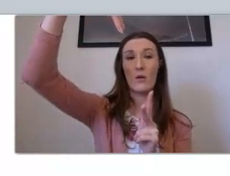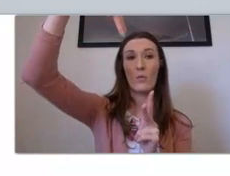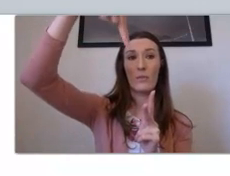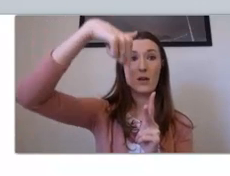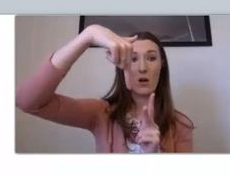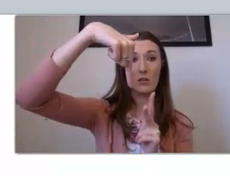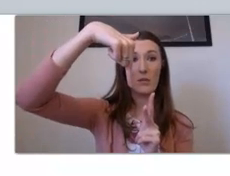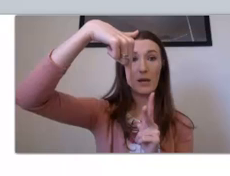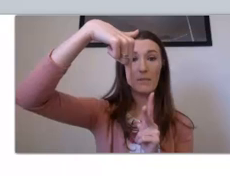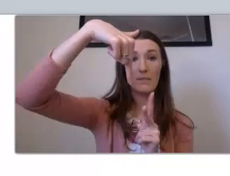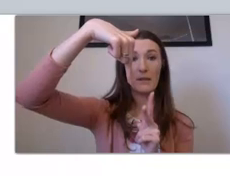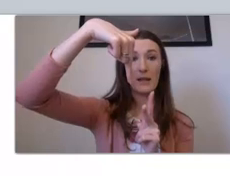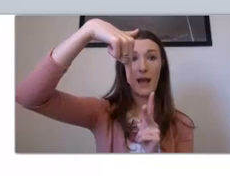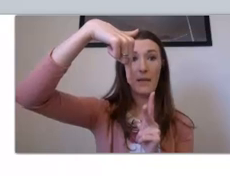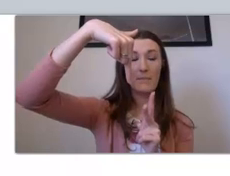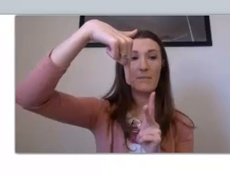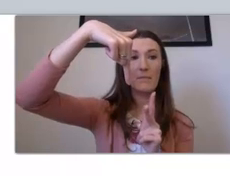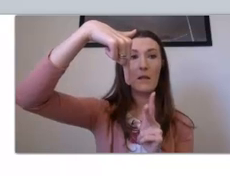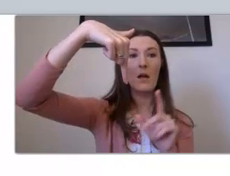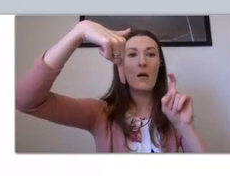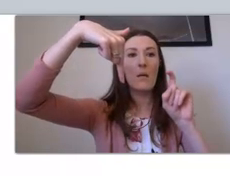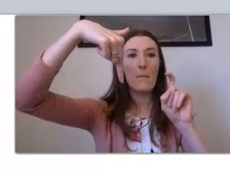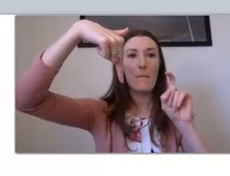down with my non-dominant. Okay?